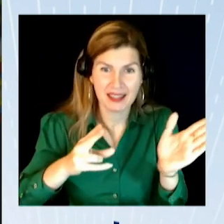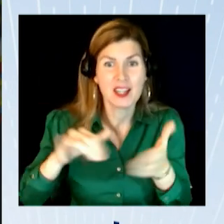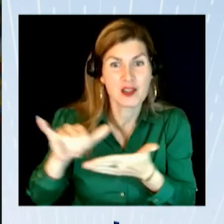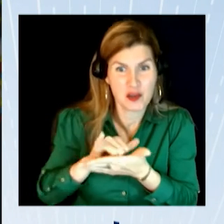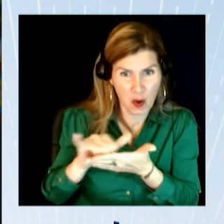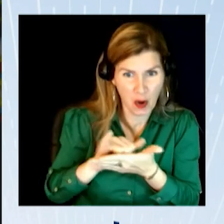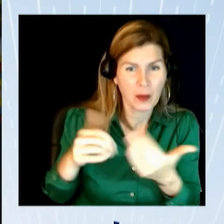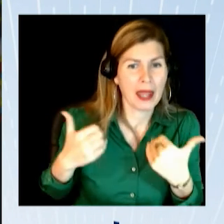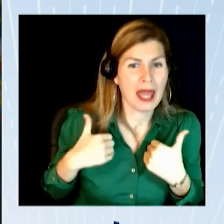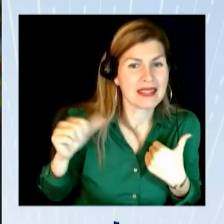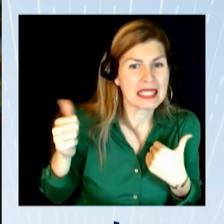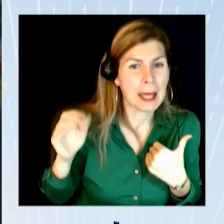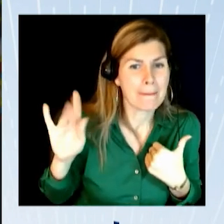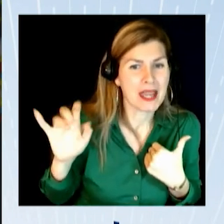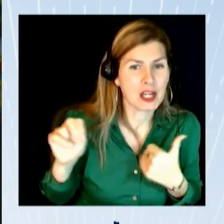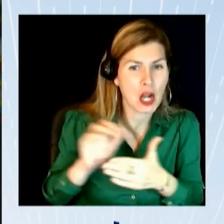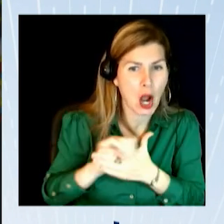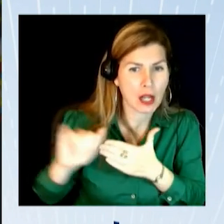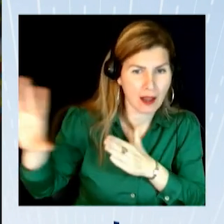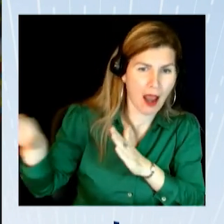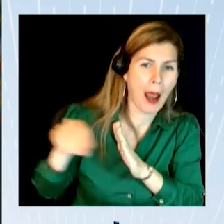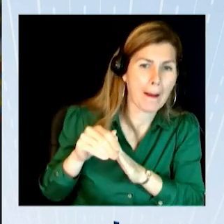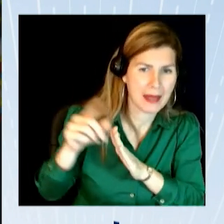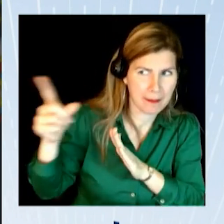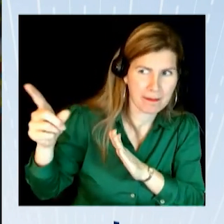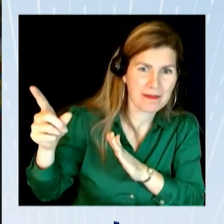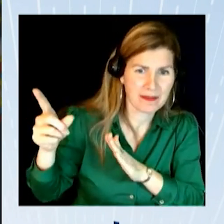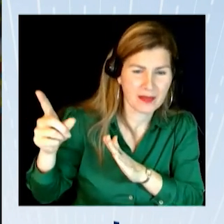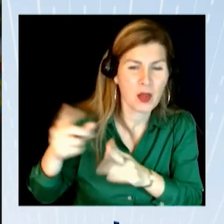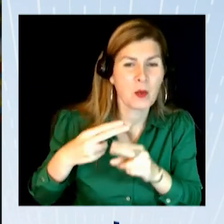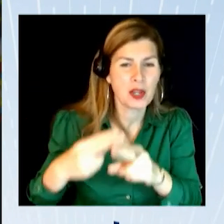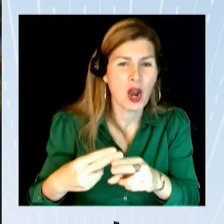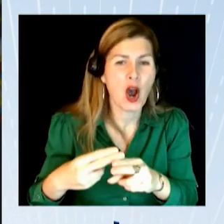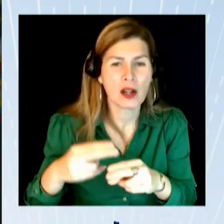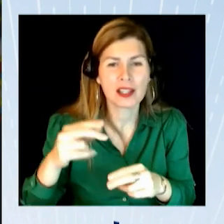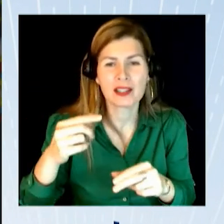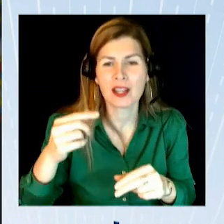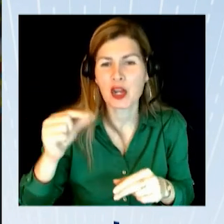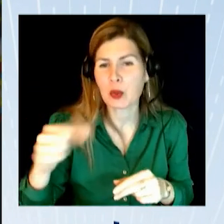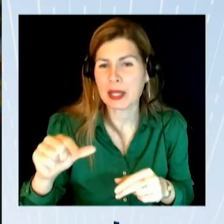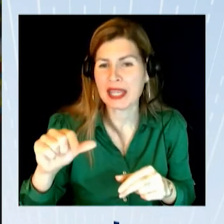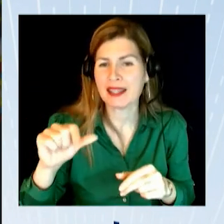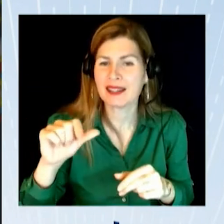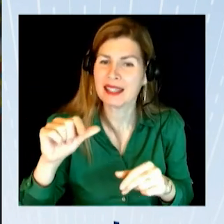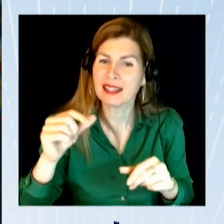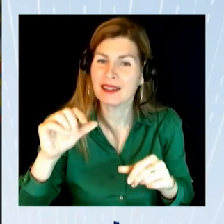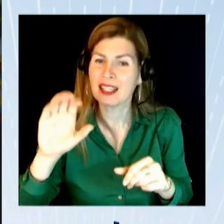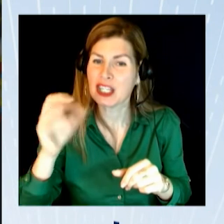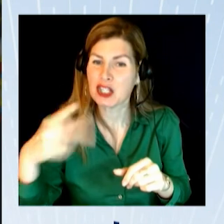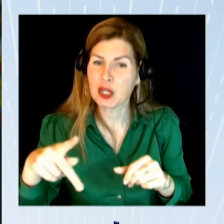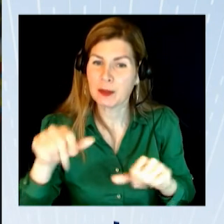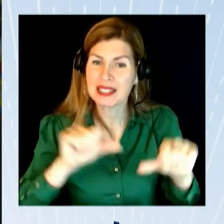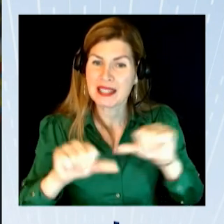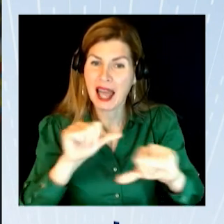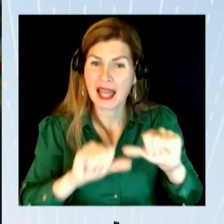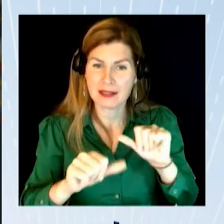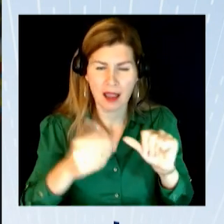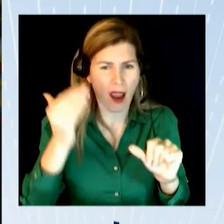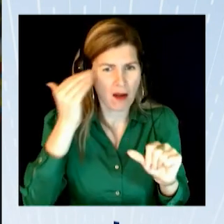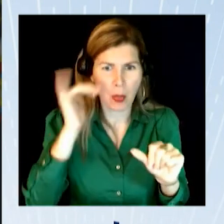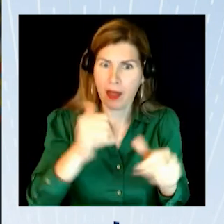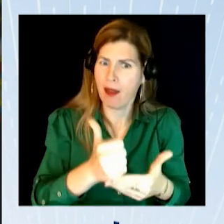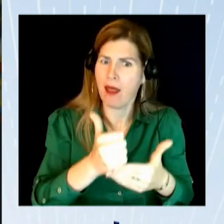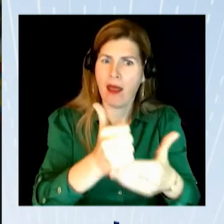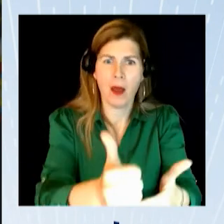billion, modeled after what you did. We call it our Green Chips and Science Act. And I knew that this was a catalyst for change,